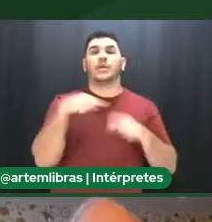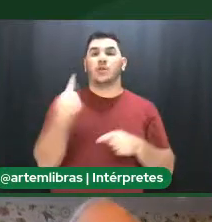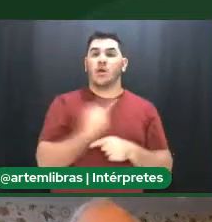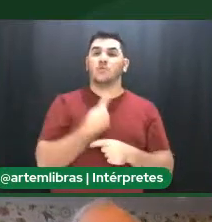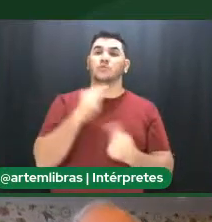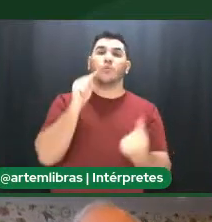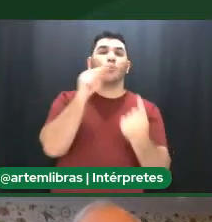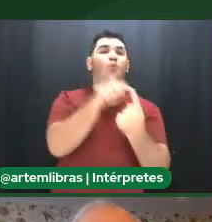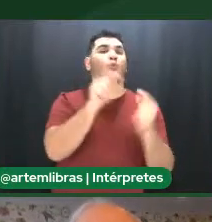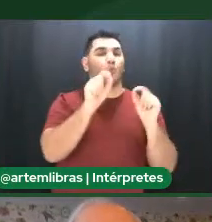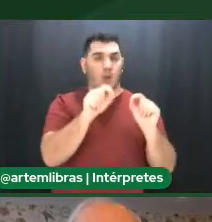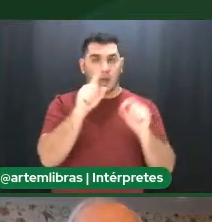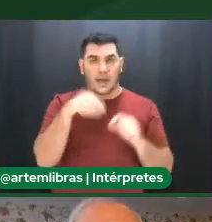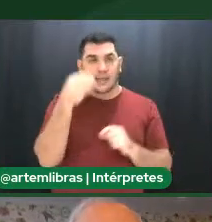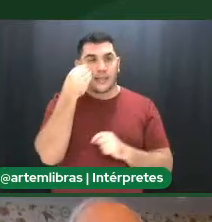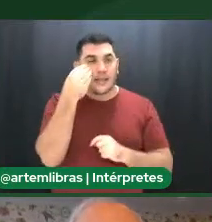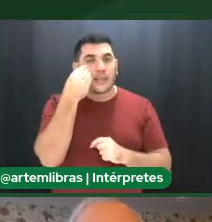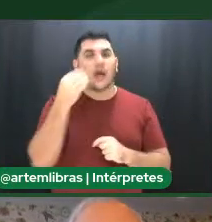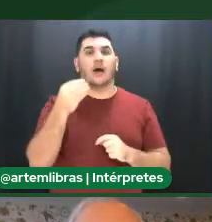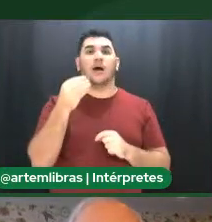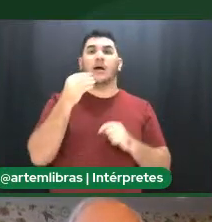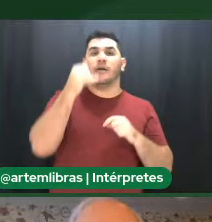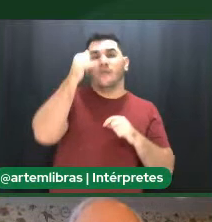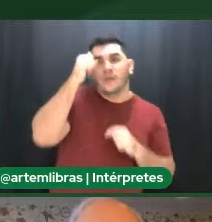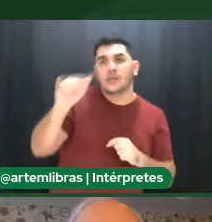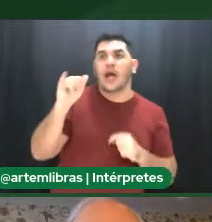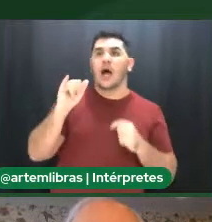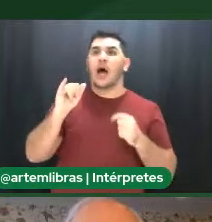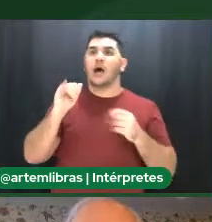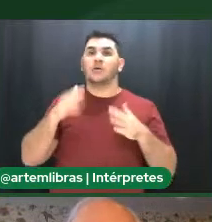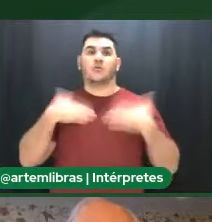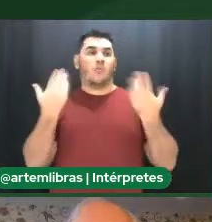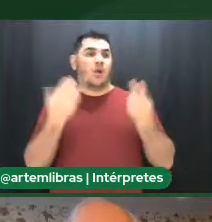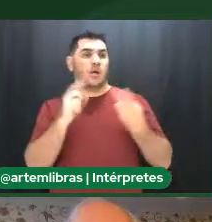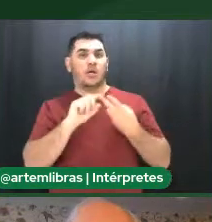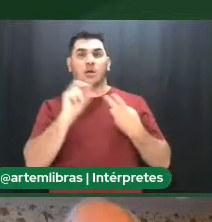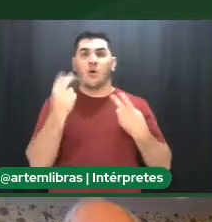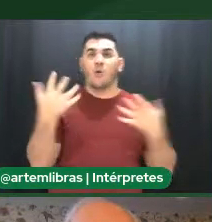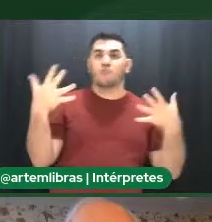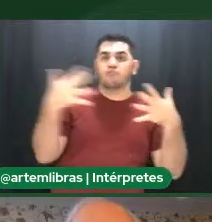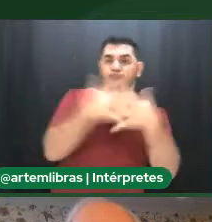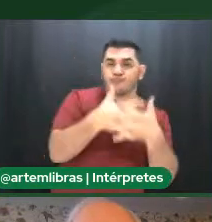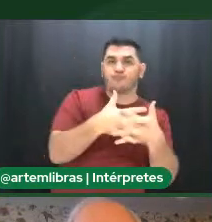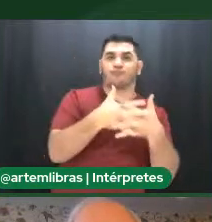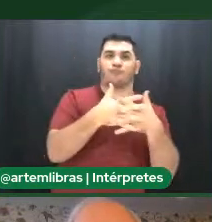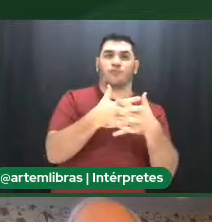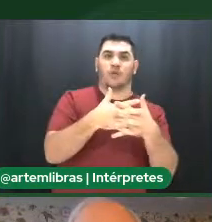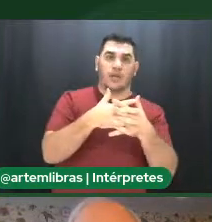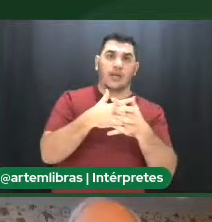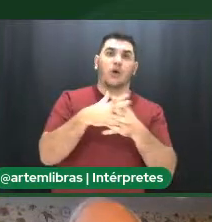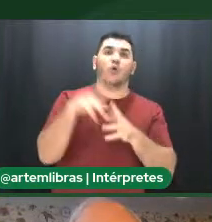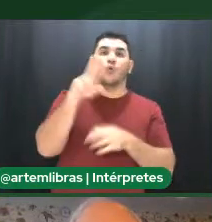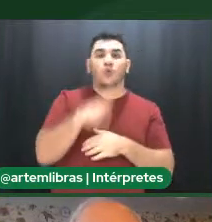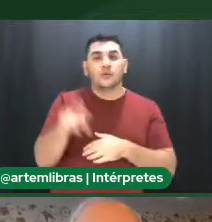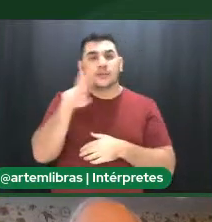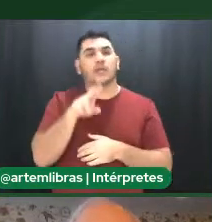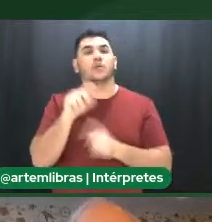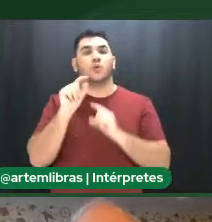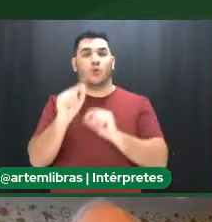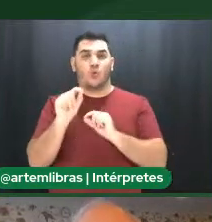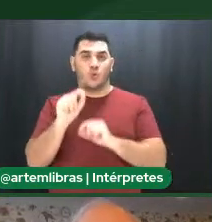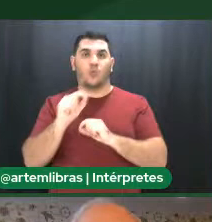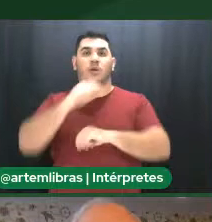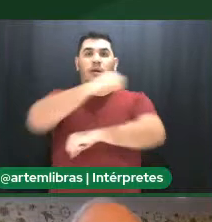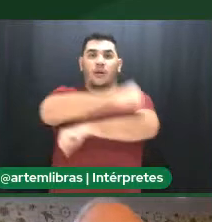explanations, if you were applying for a mortgage or a job or parole, then you would get an explanation of why